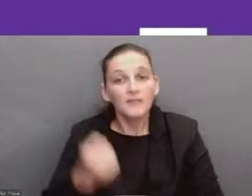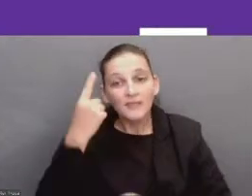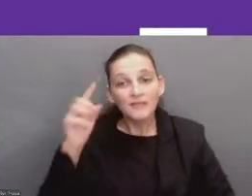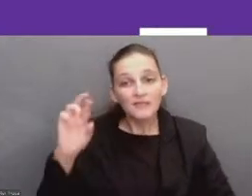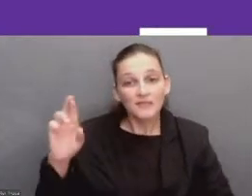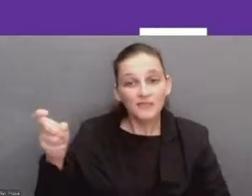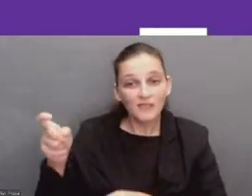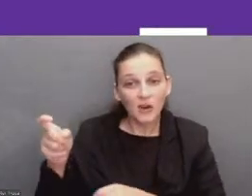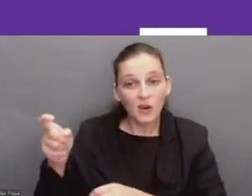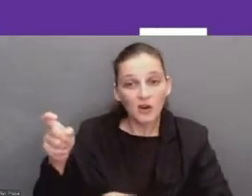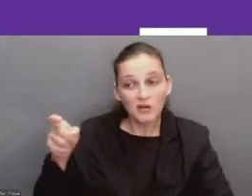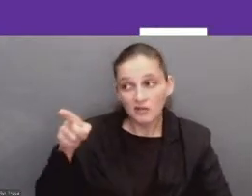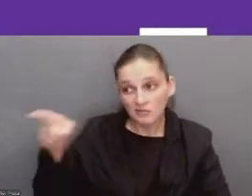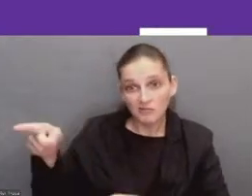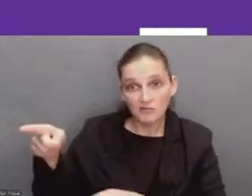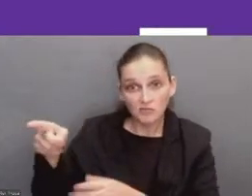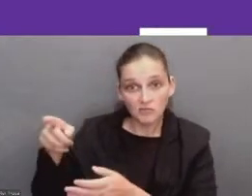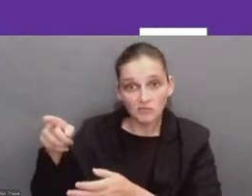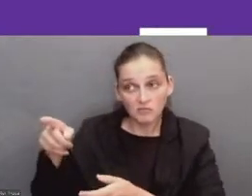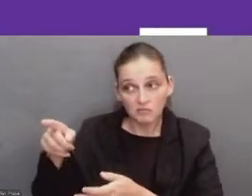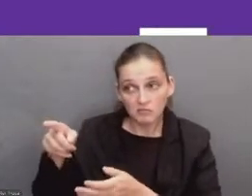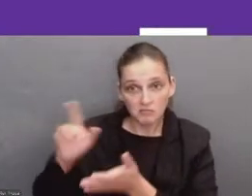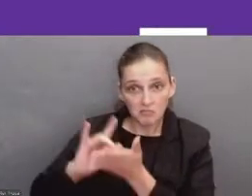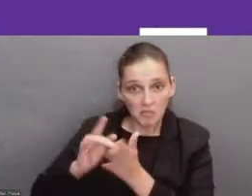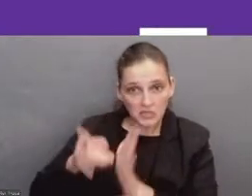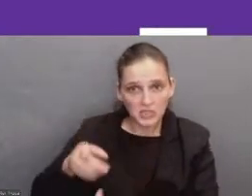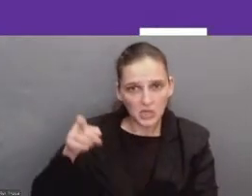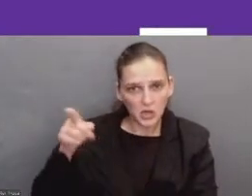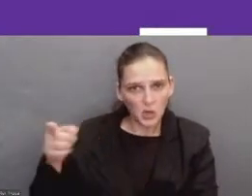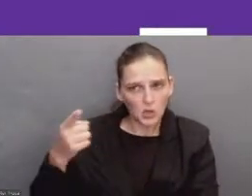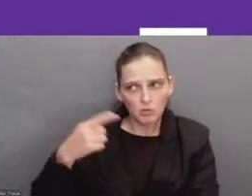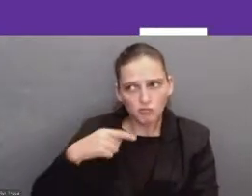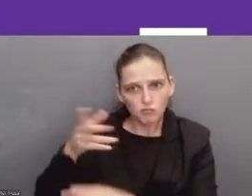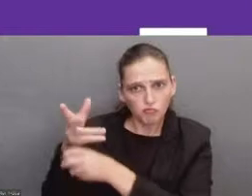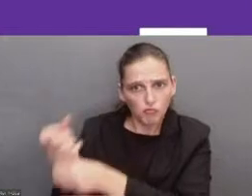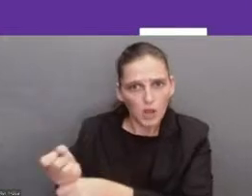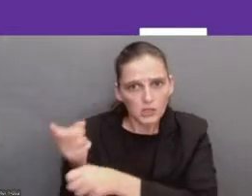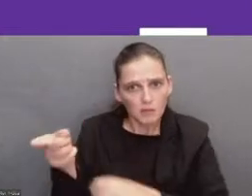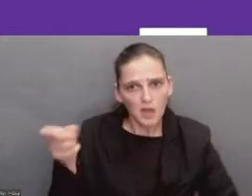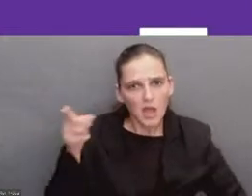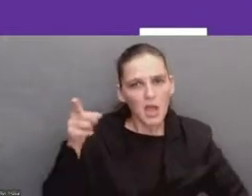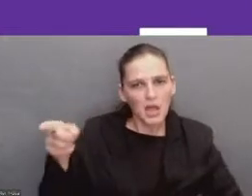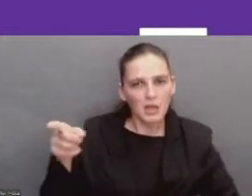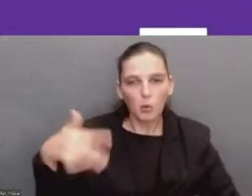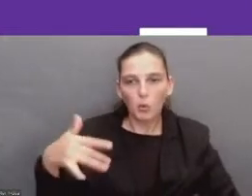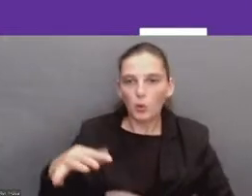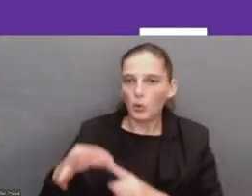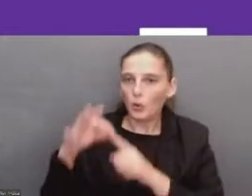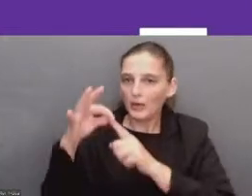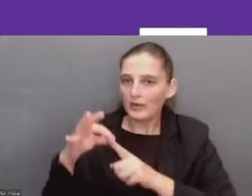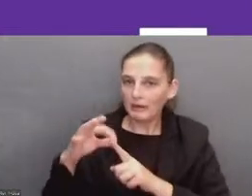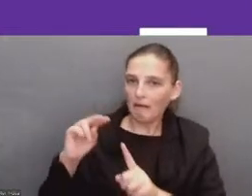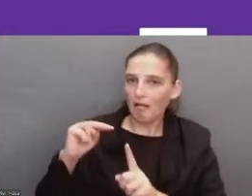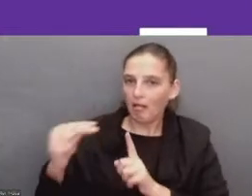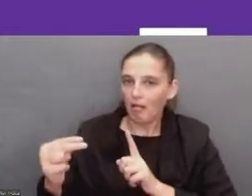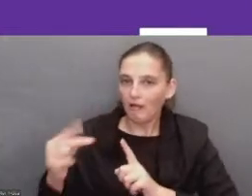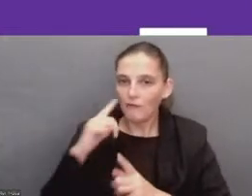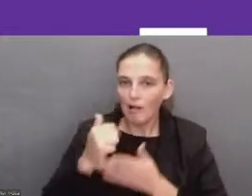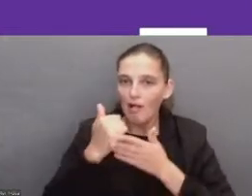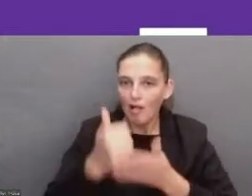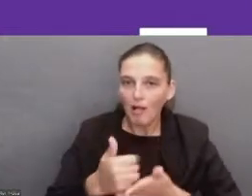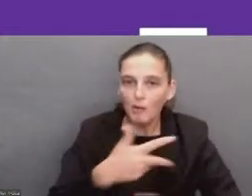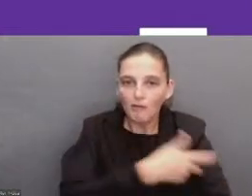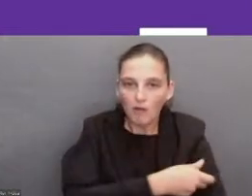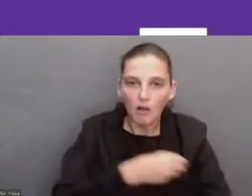professions and uniquely positioned to offer expertise on vaccines and help close the gaps in care.